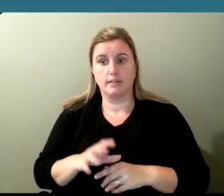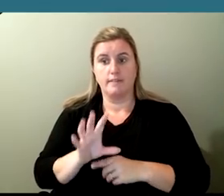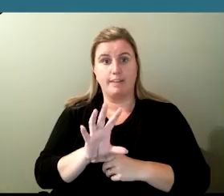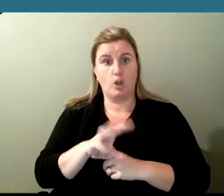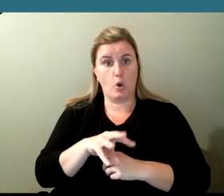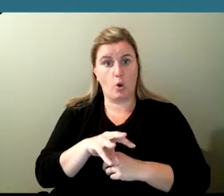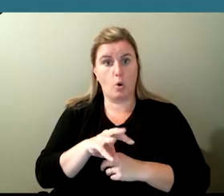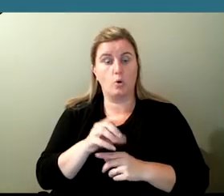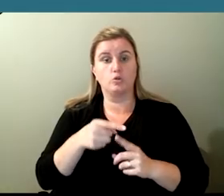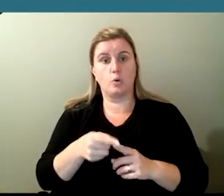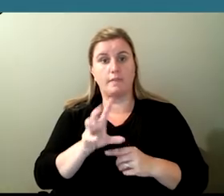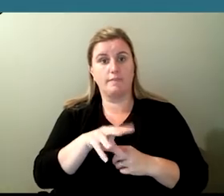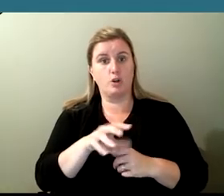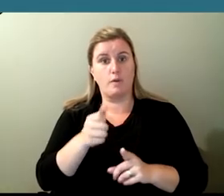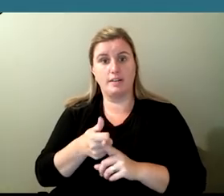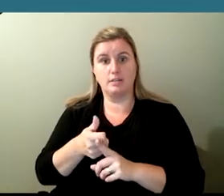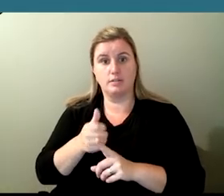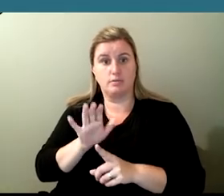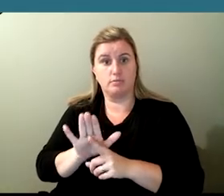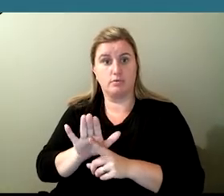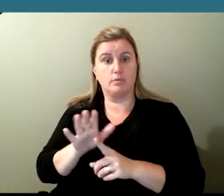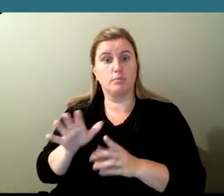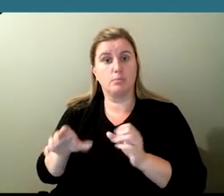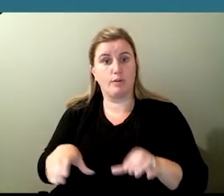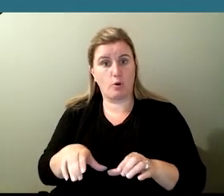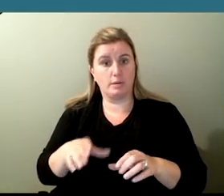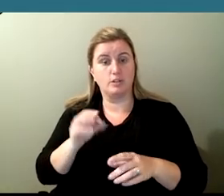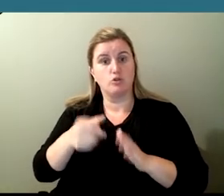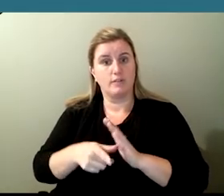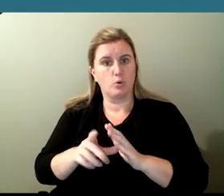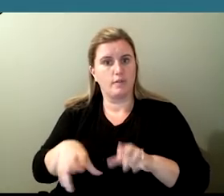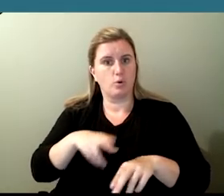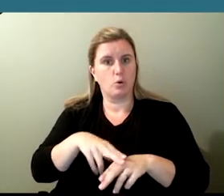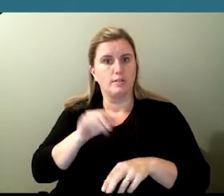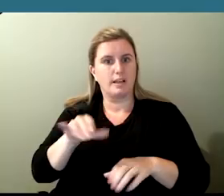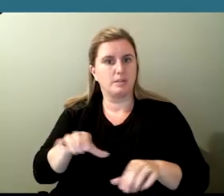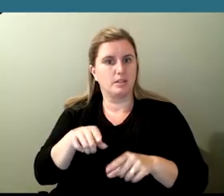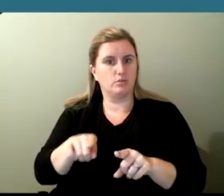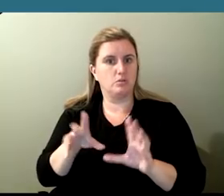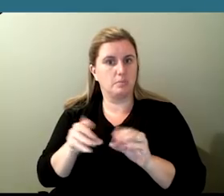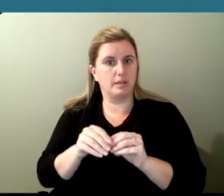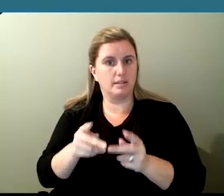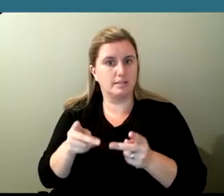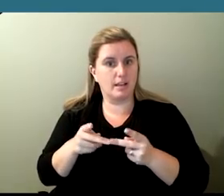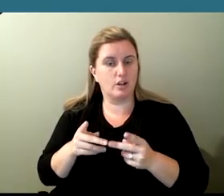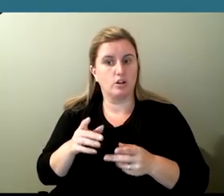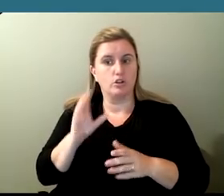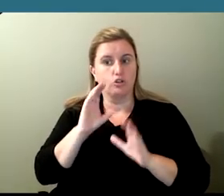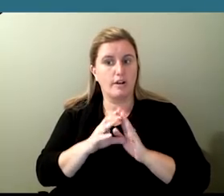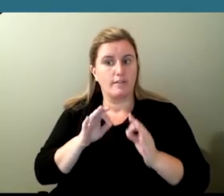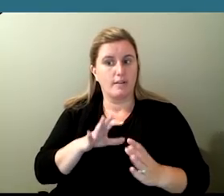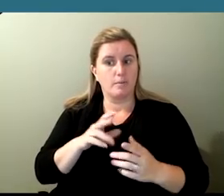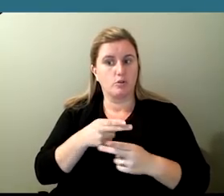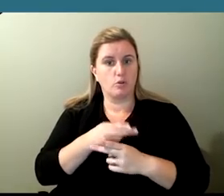the supervisor a video of his or her performance and reviewing it, of course, and that can be done in a meeting setting. Graphic feedback, providing the supervisor